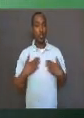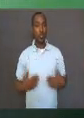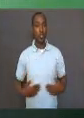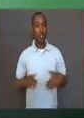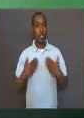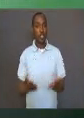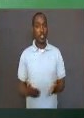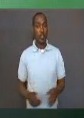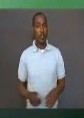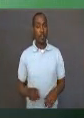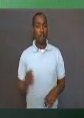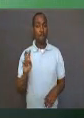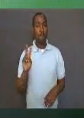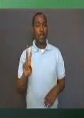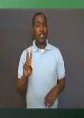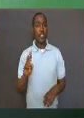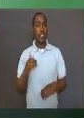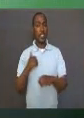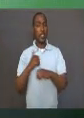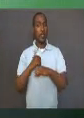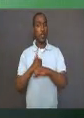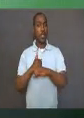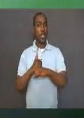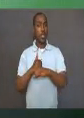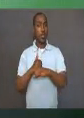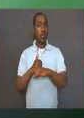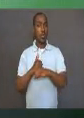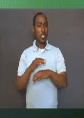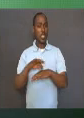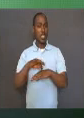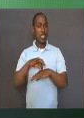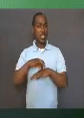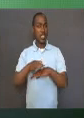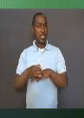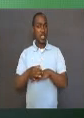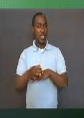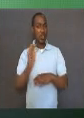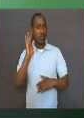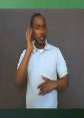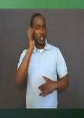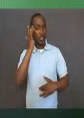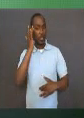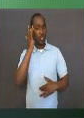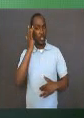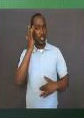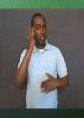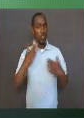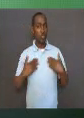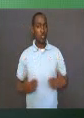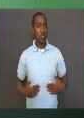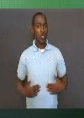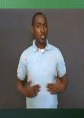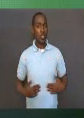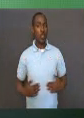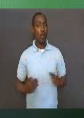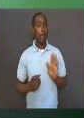A vaccine should prevent infectious diseases by exposing the body to